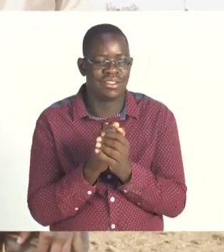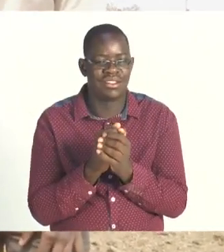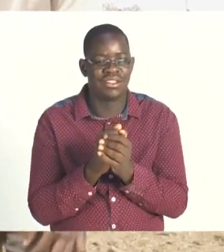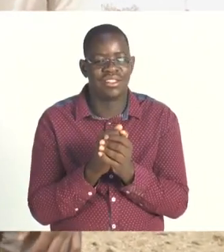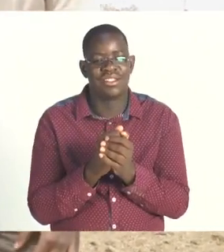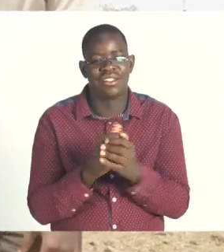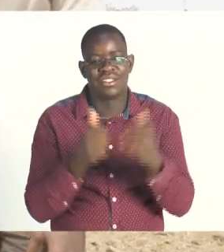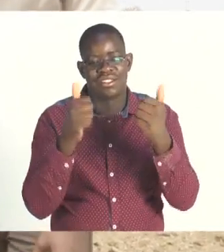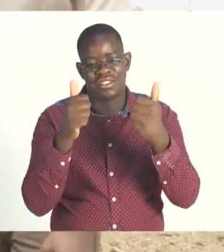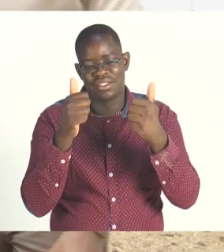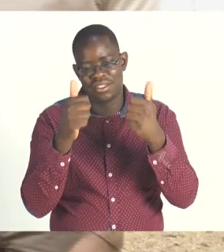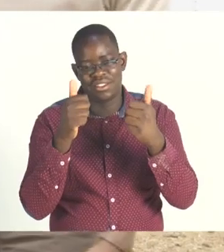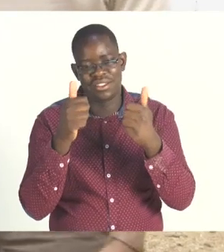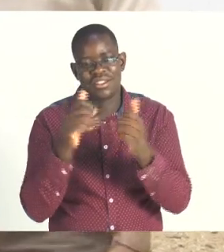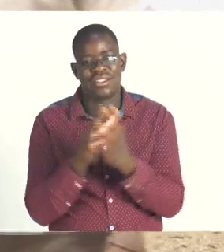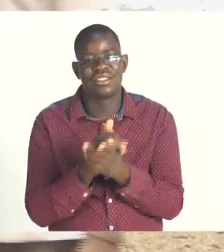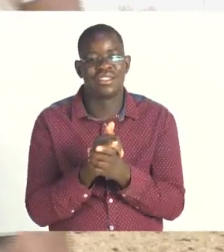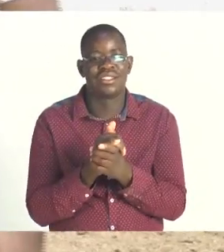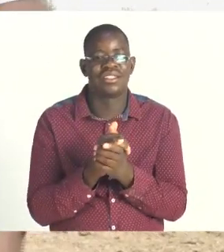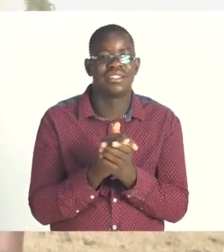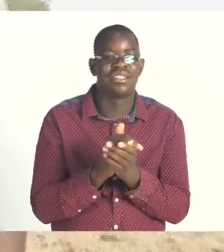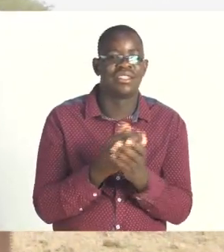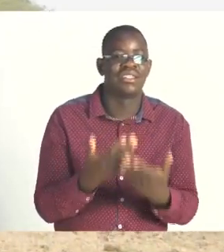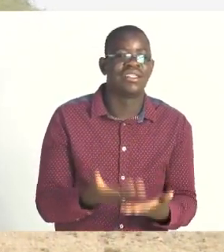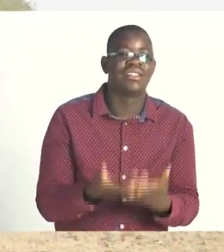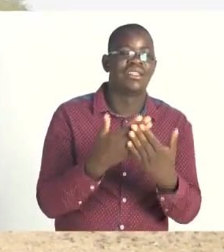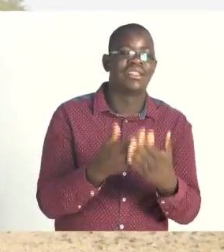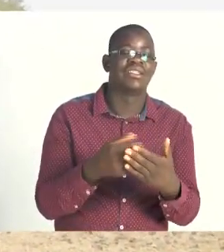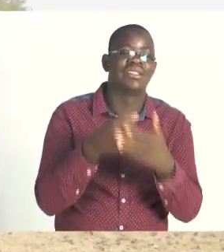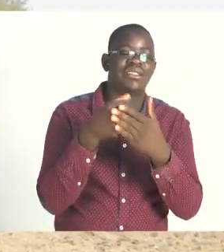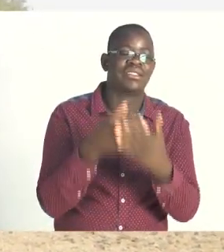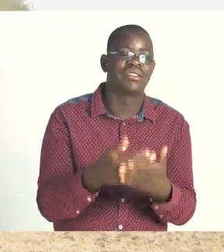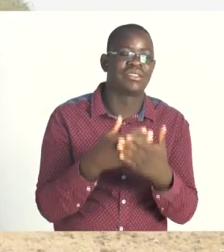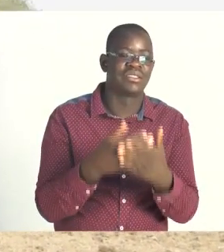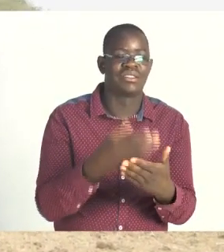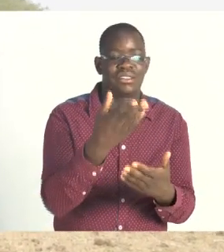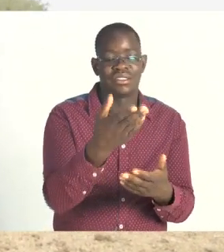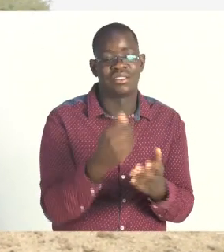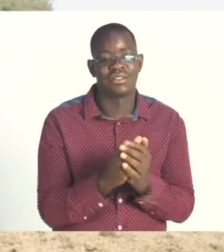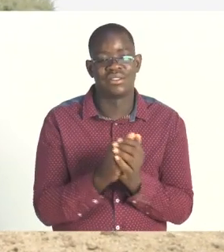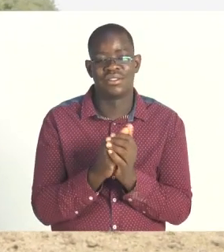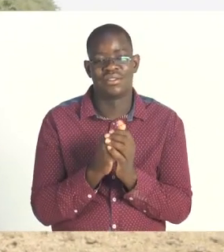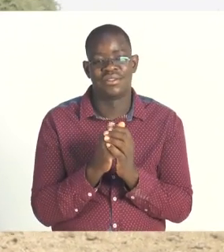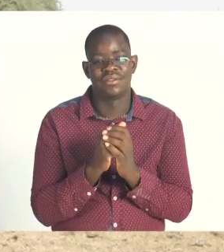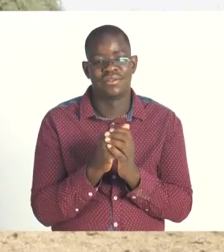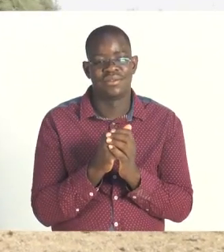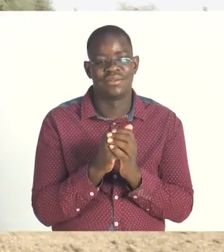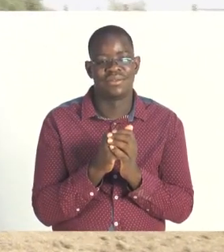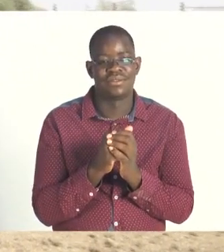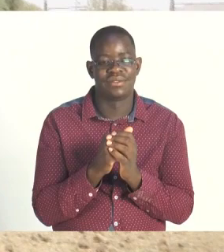Attaboy, John, attaboy. Come, right this way, right this way. I really want to. What, so I don't look capable of doing it?